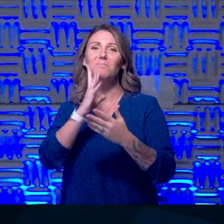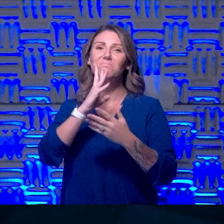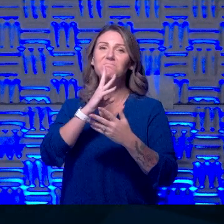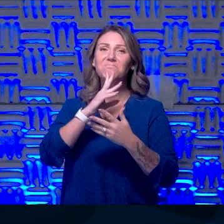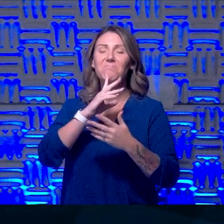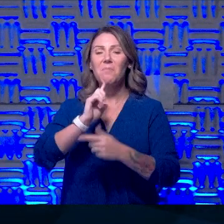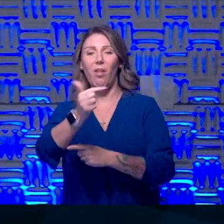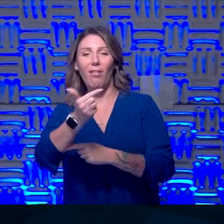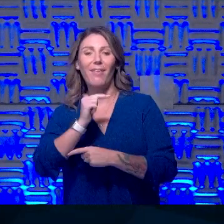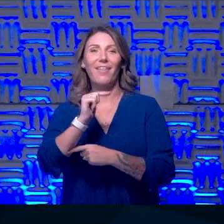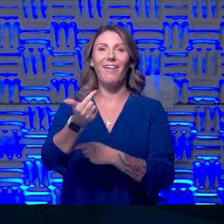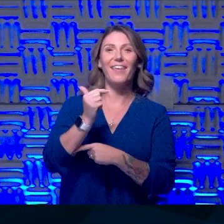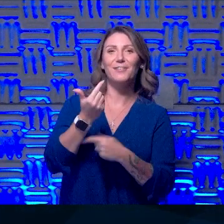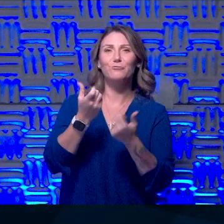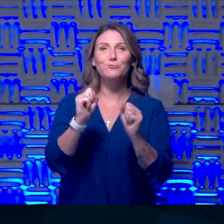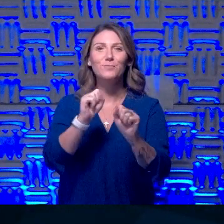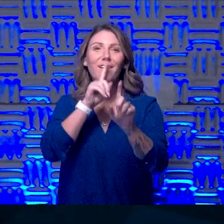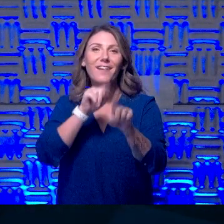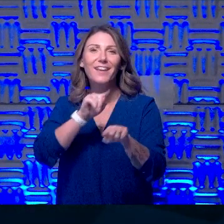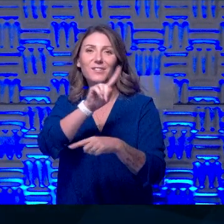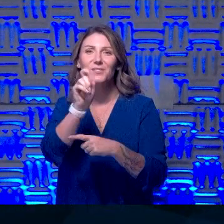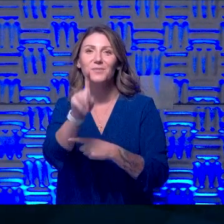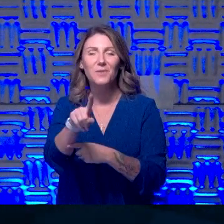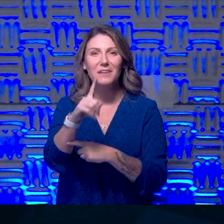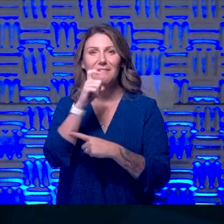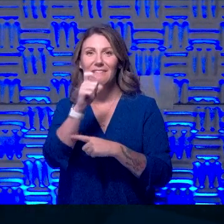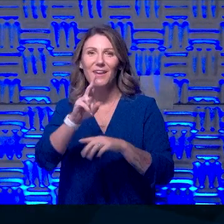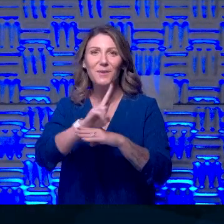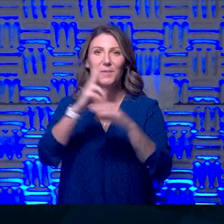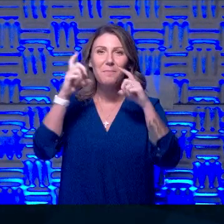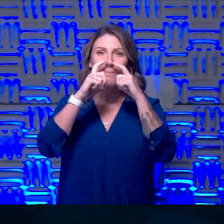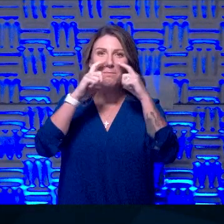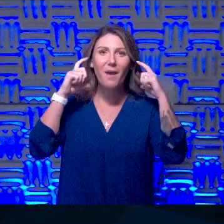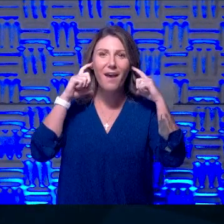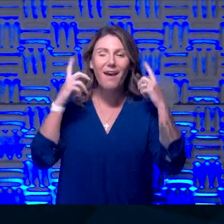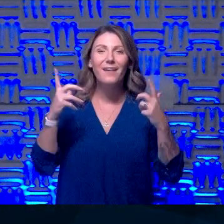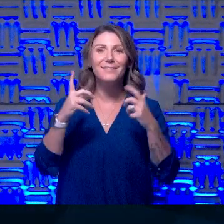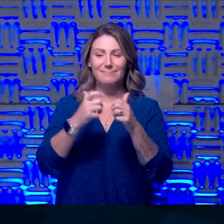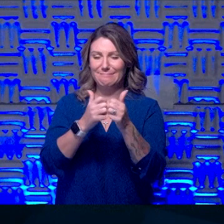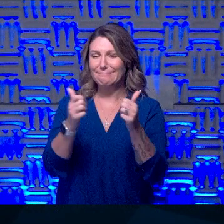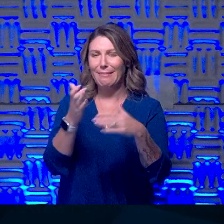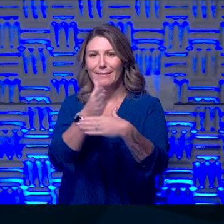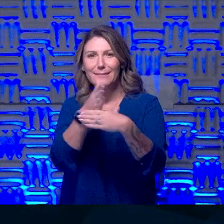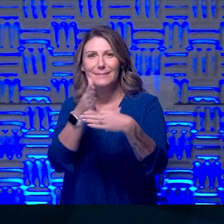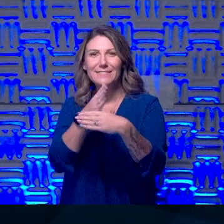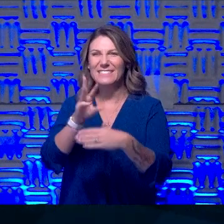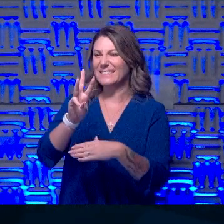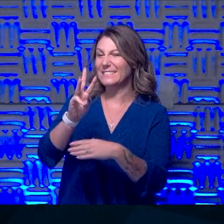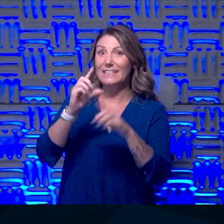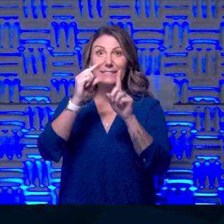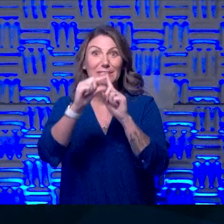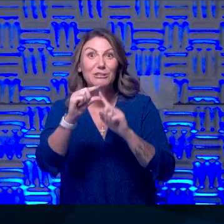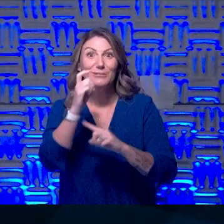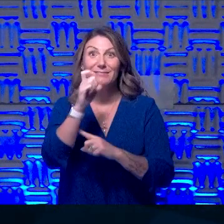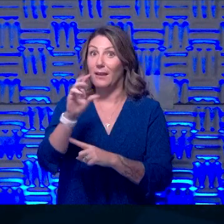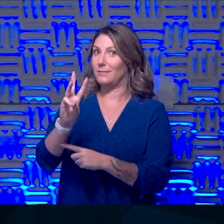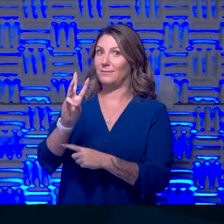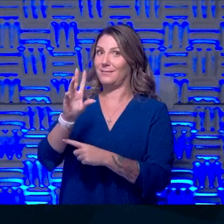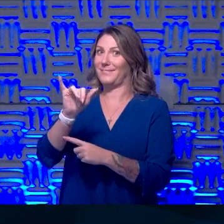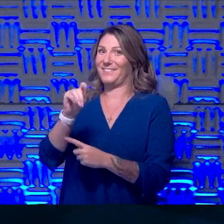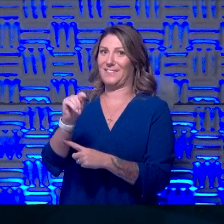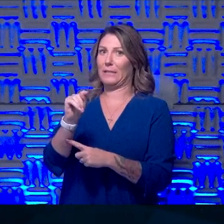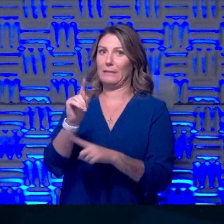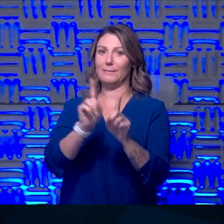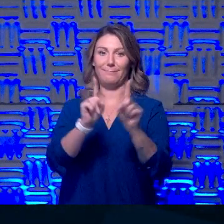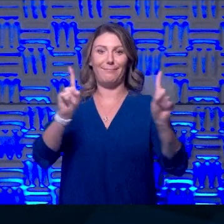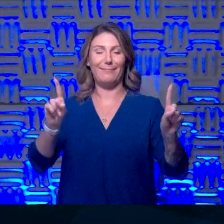we try and give answers to questions. We didn't wear masks. I think the distance between us was 6 inches and not 6 feet. It